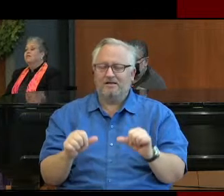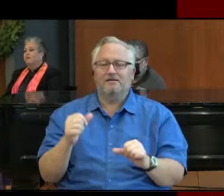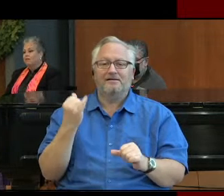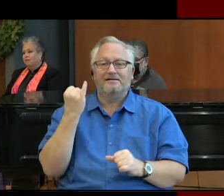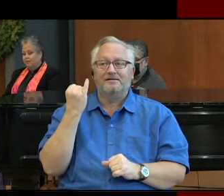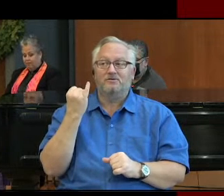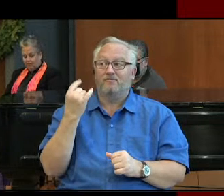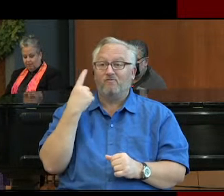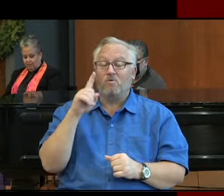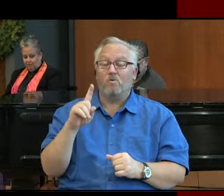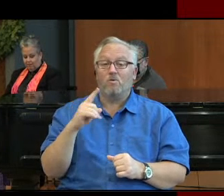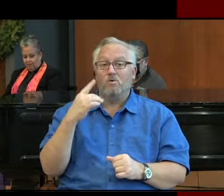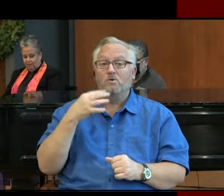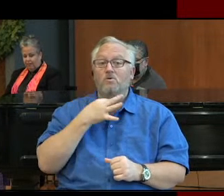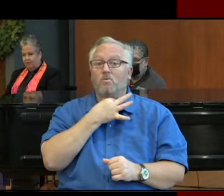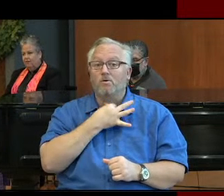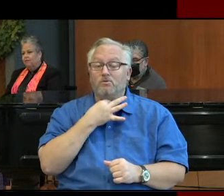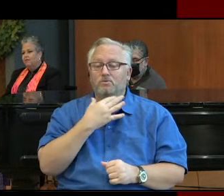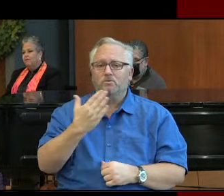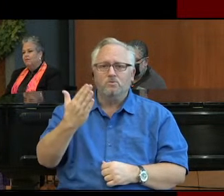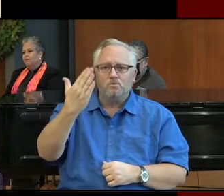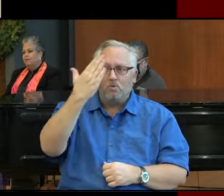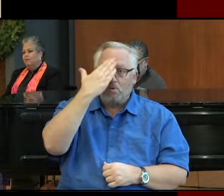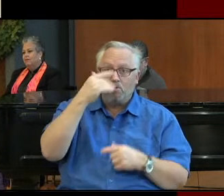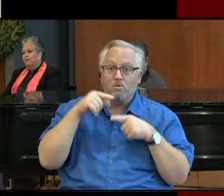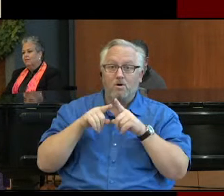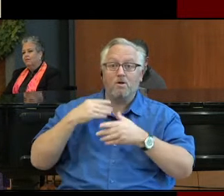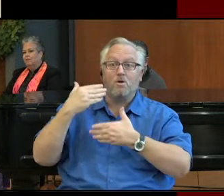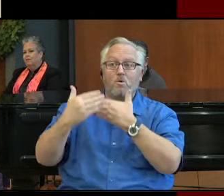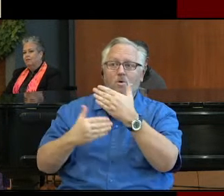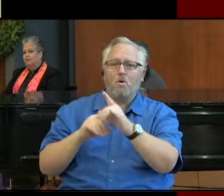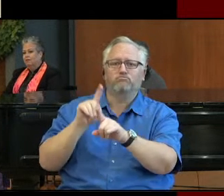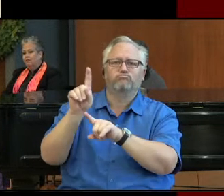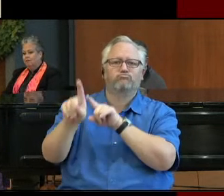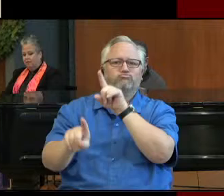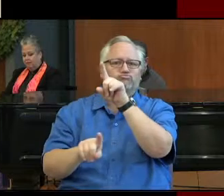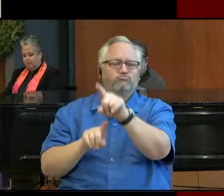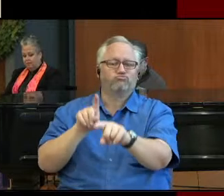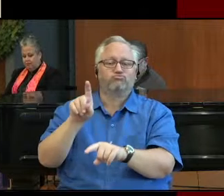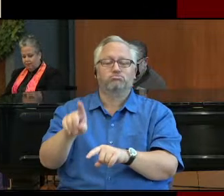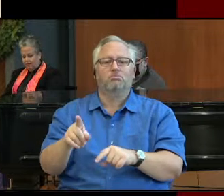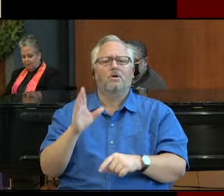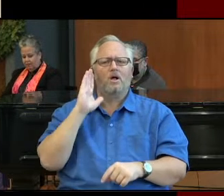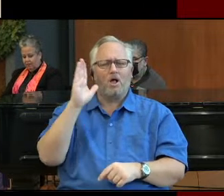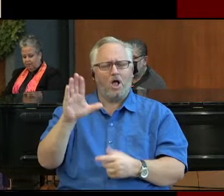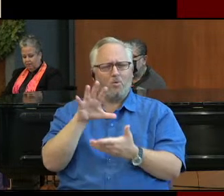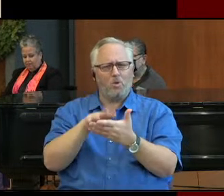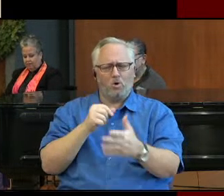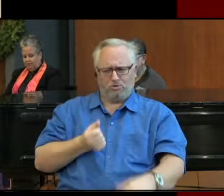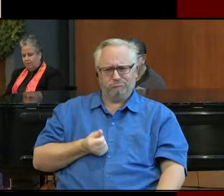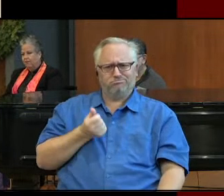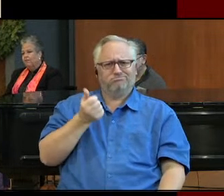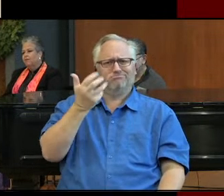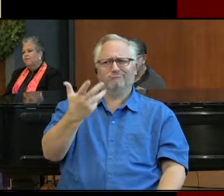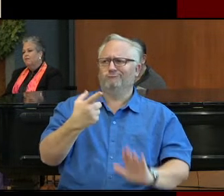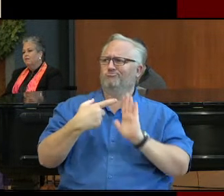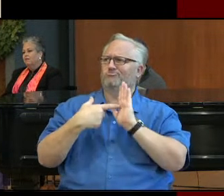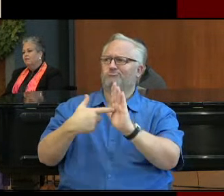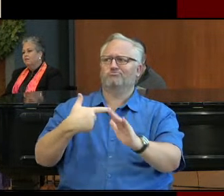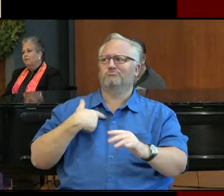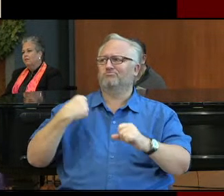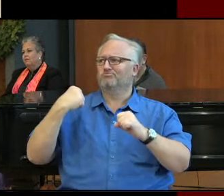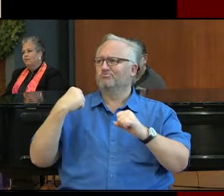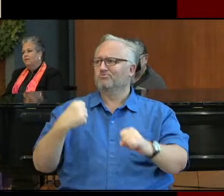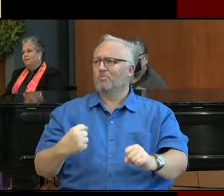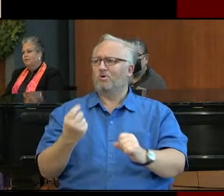to learn, to ask as I go. I will learn to speak up, to show I am strong, to